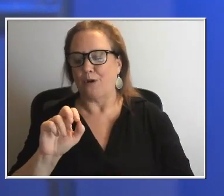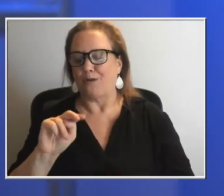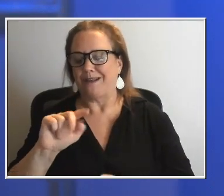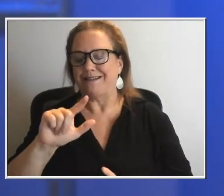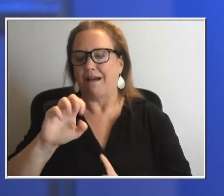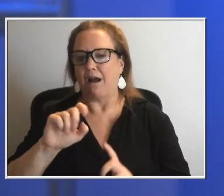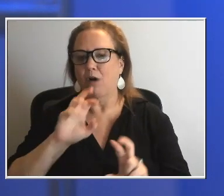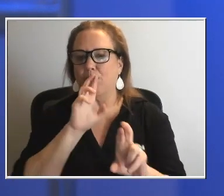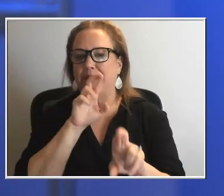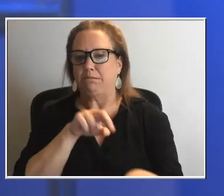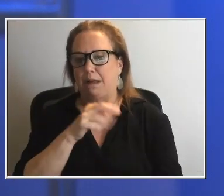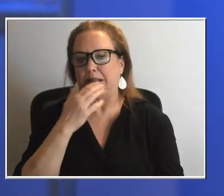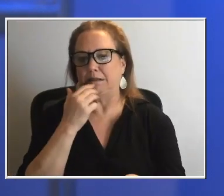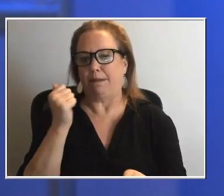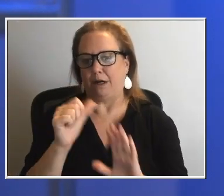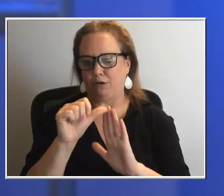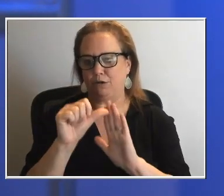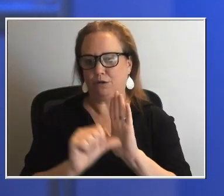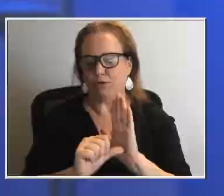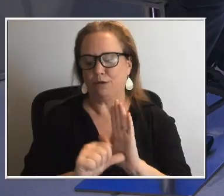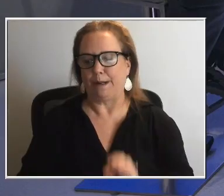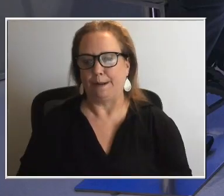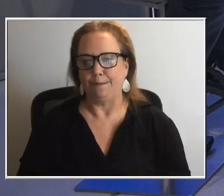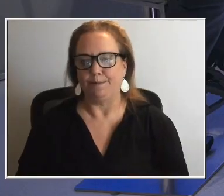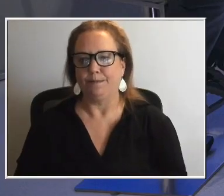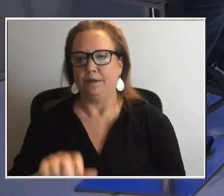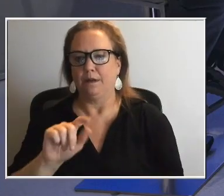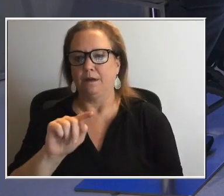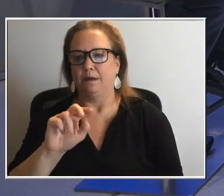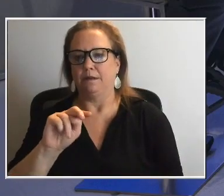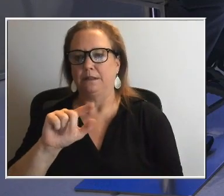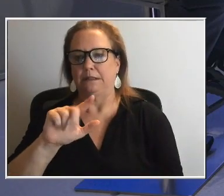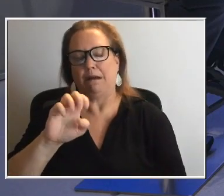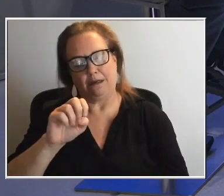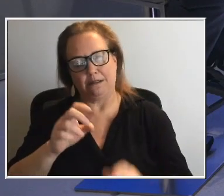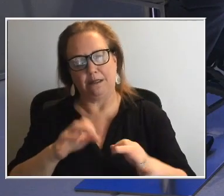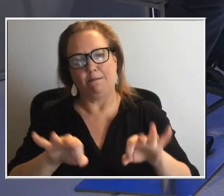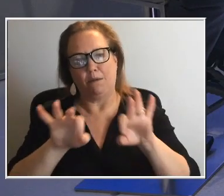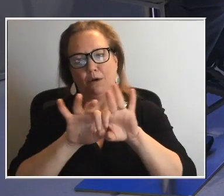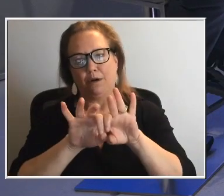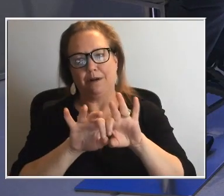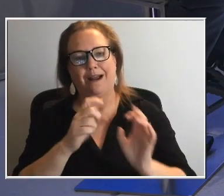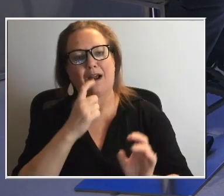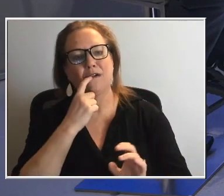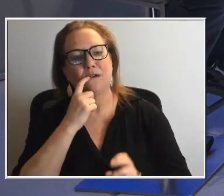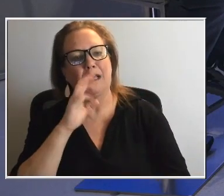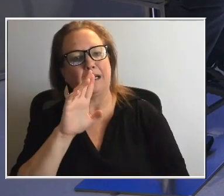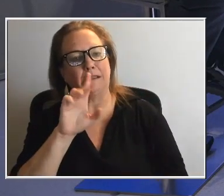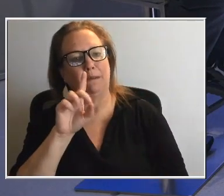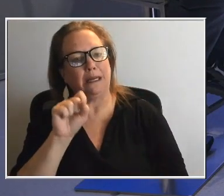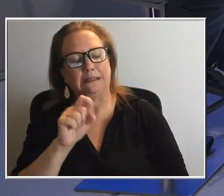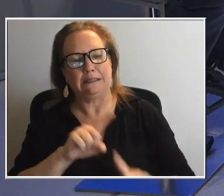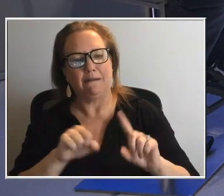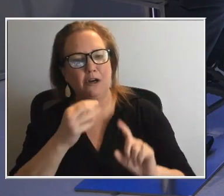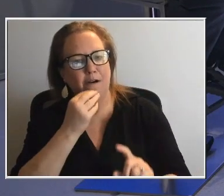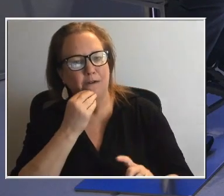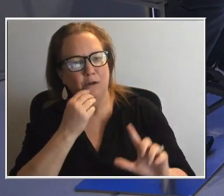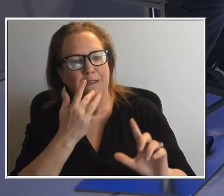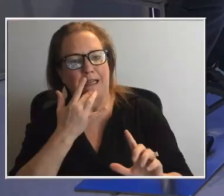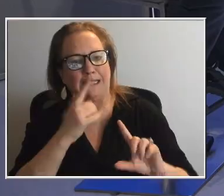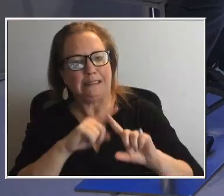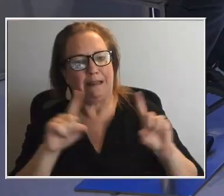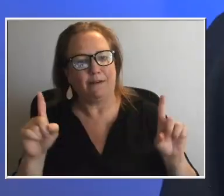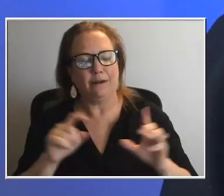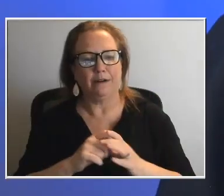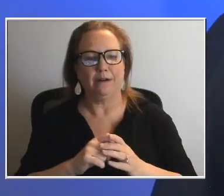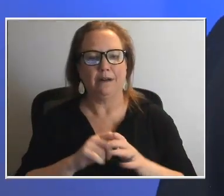much better to a surgery up front. Tongue, kind of important. So tell us, are the taste buds any different? What foods taste different? You know what? I can eat